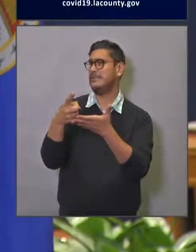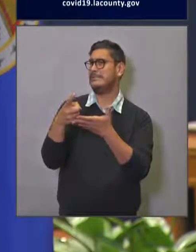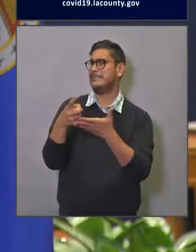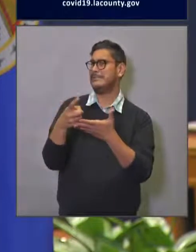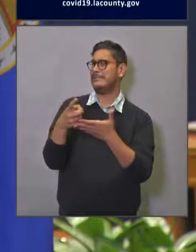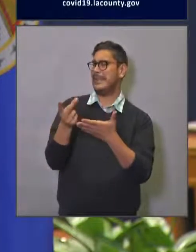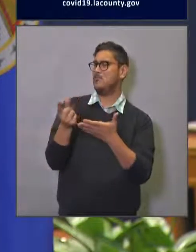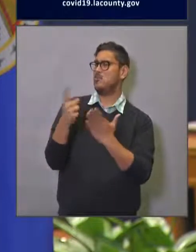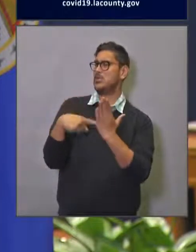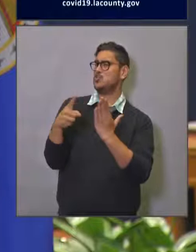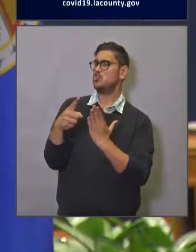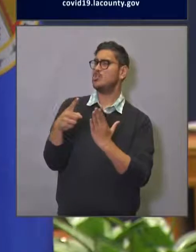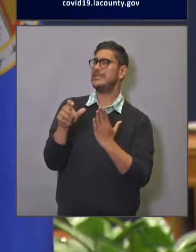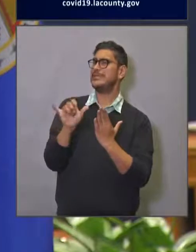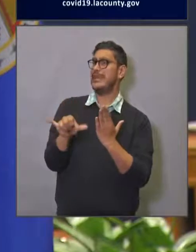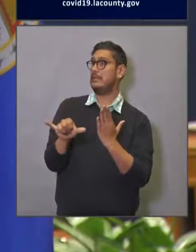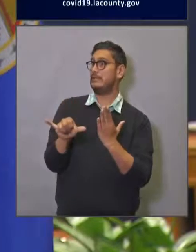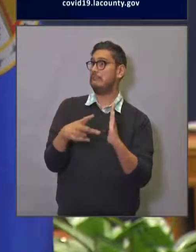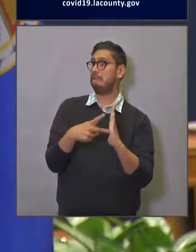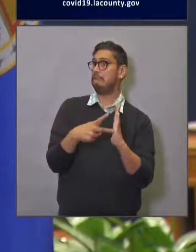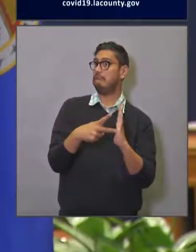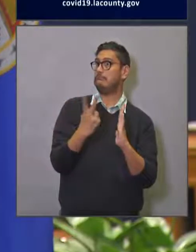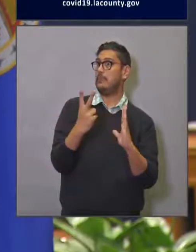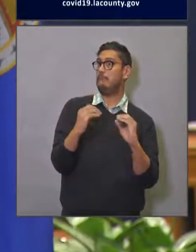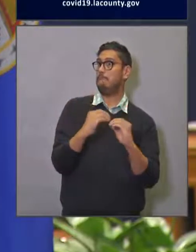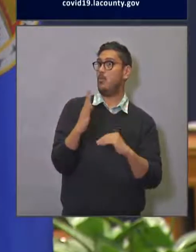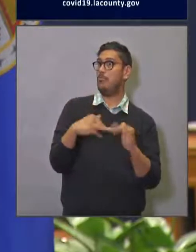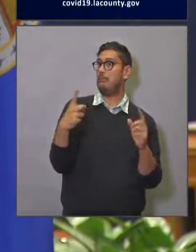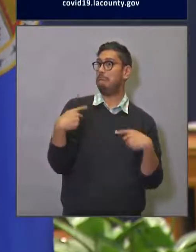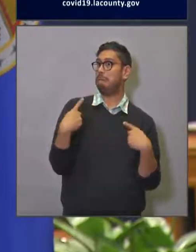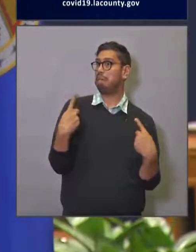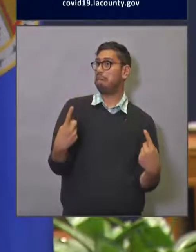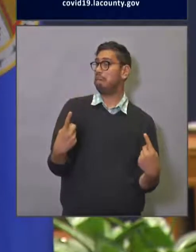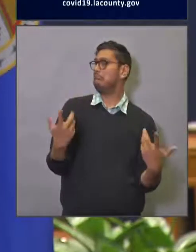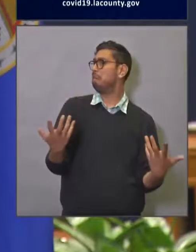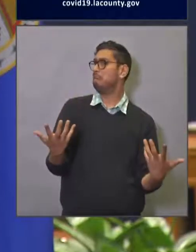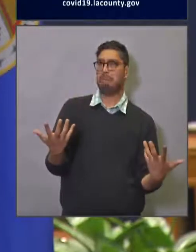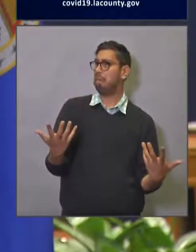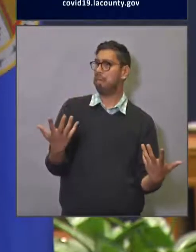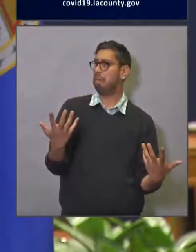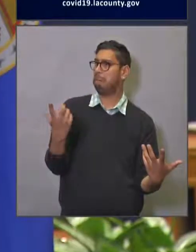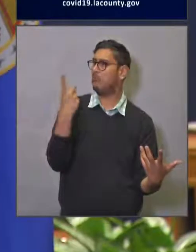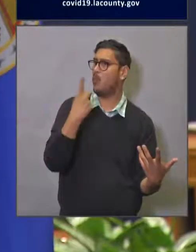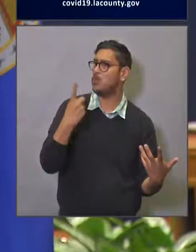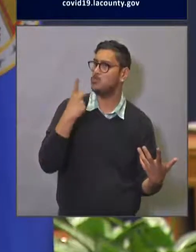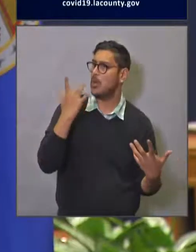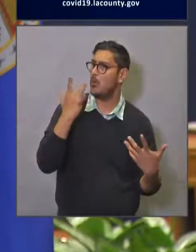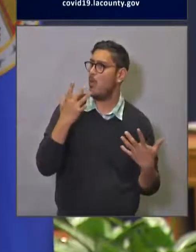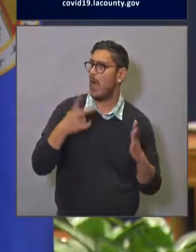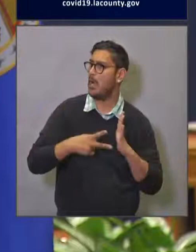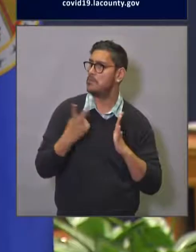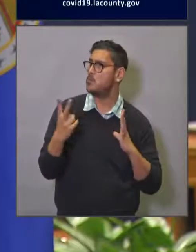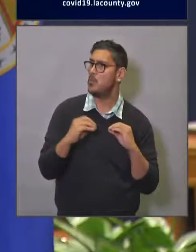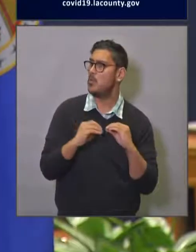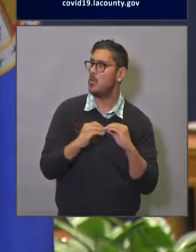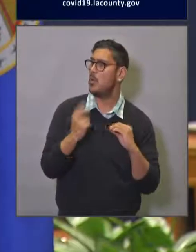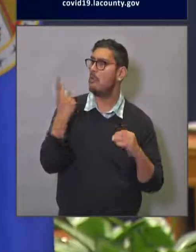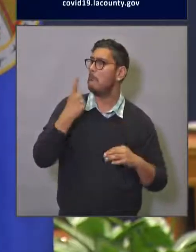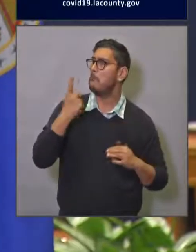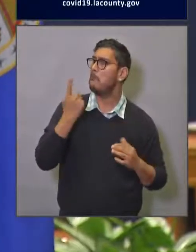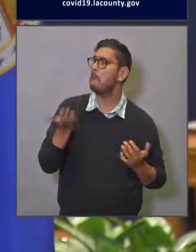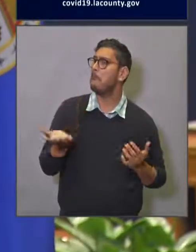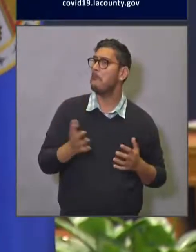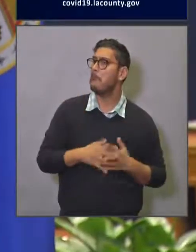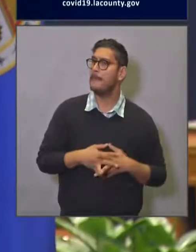about twice as many as usual, and I'm wondering what you might attribute that to. Thank you. Sure. Dr.